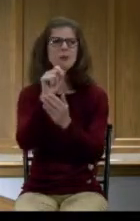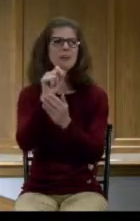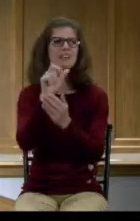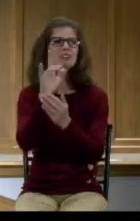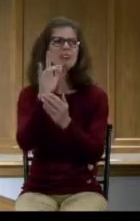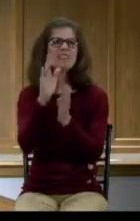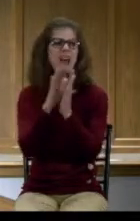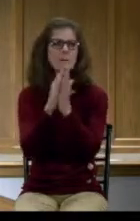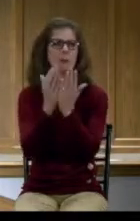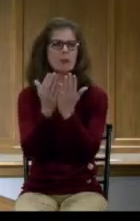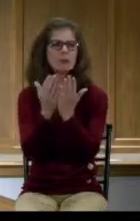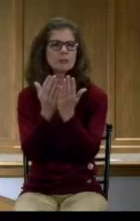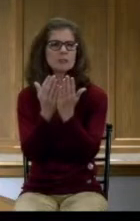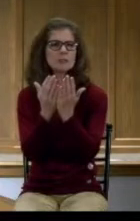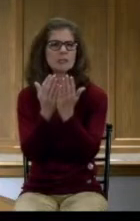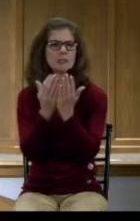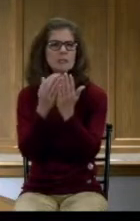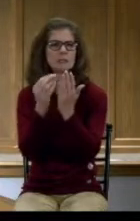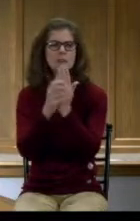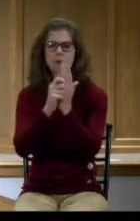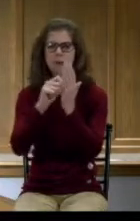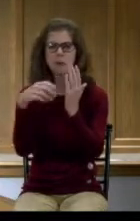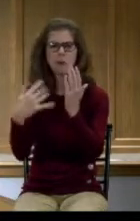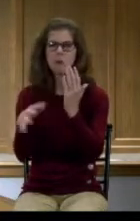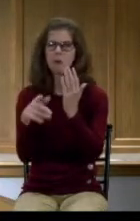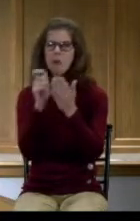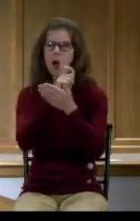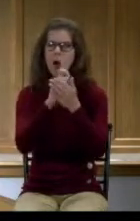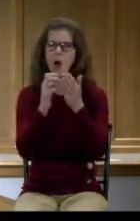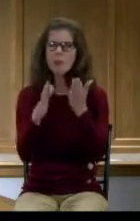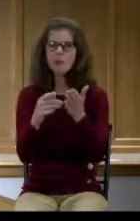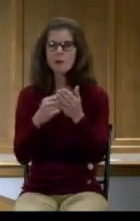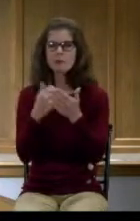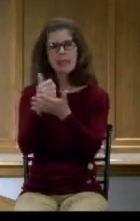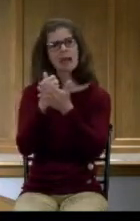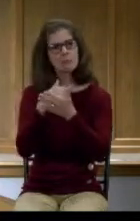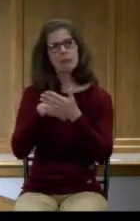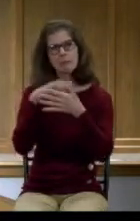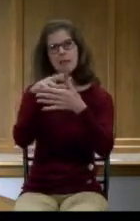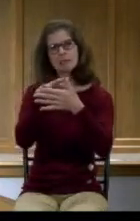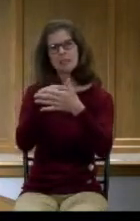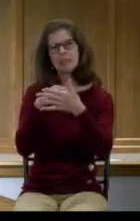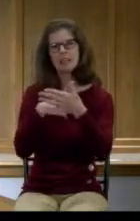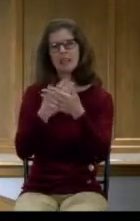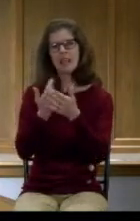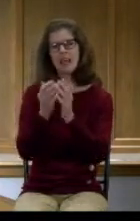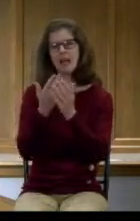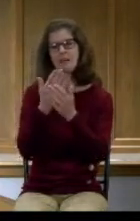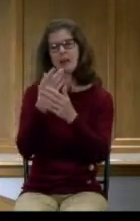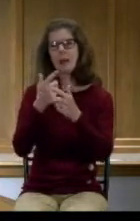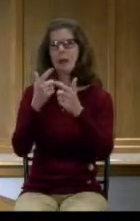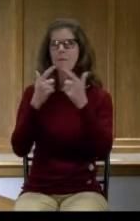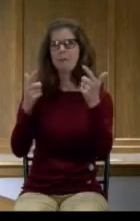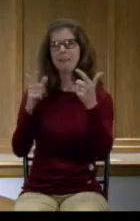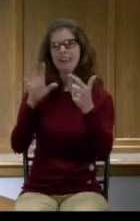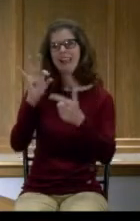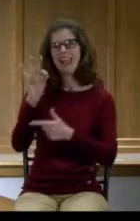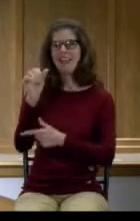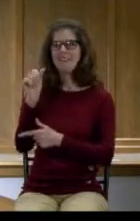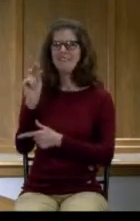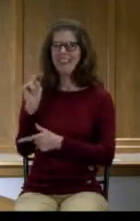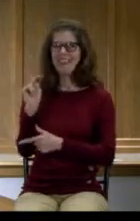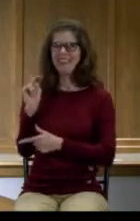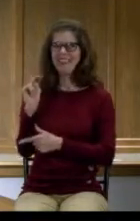been really, really helpful for me in my study and what I know about the Bible. I'm a big Scott McKnight fan. So